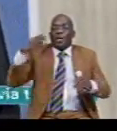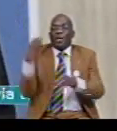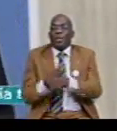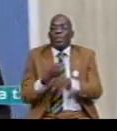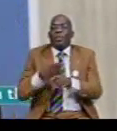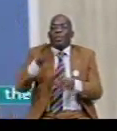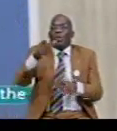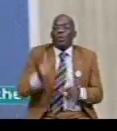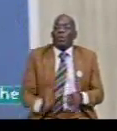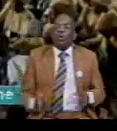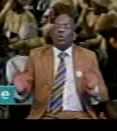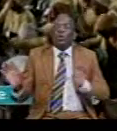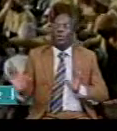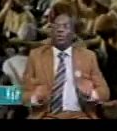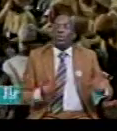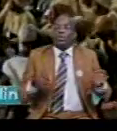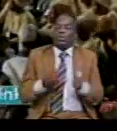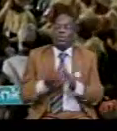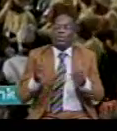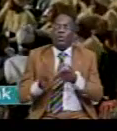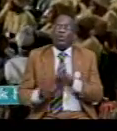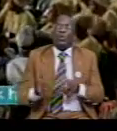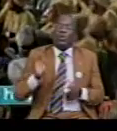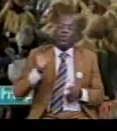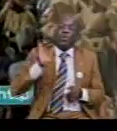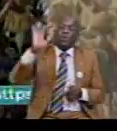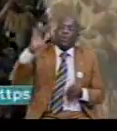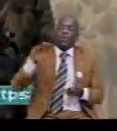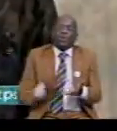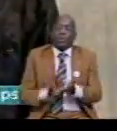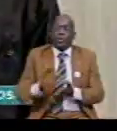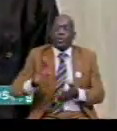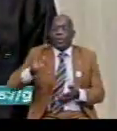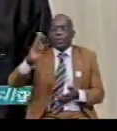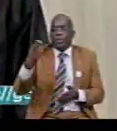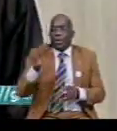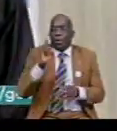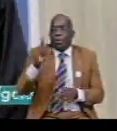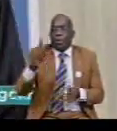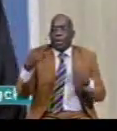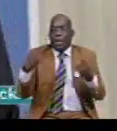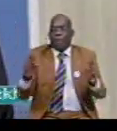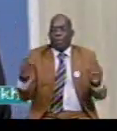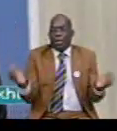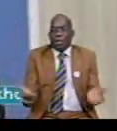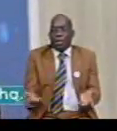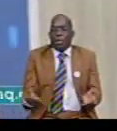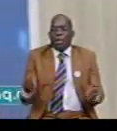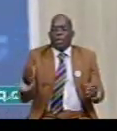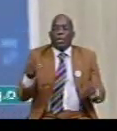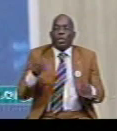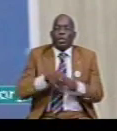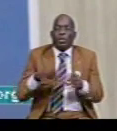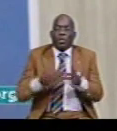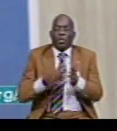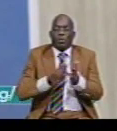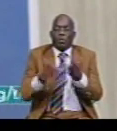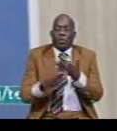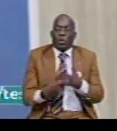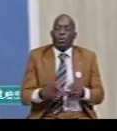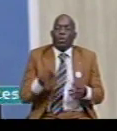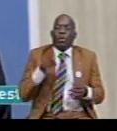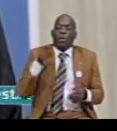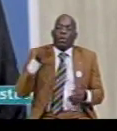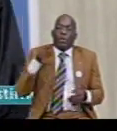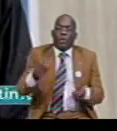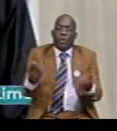glory. Praise the Lord. Now, the second one happened here in the Alpha location. I came in on the first